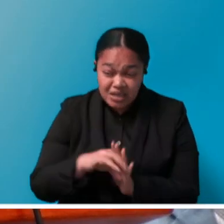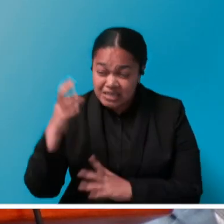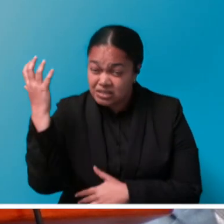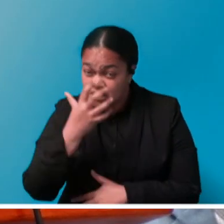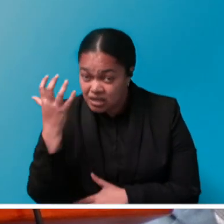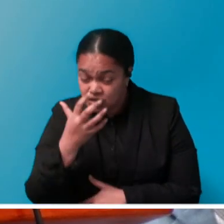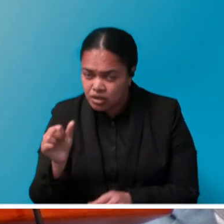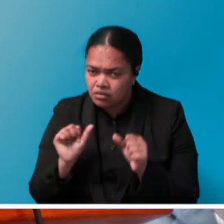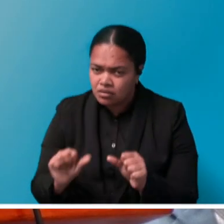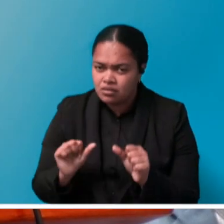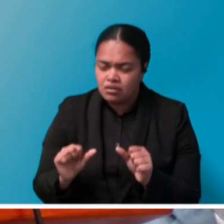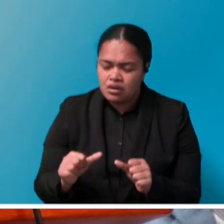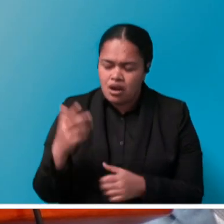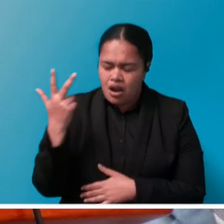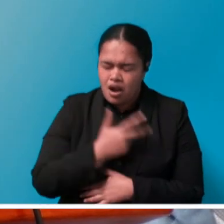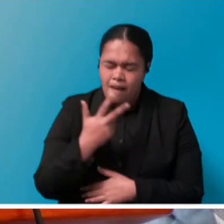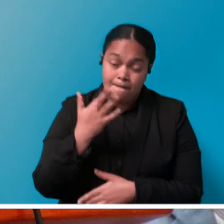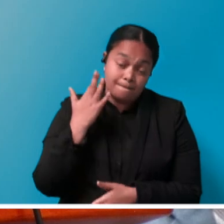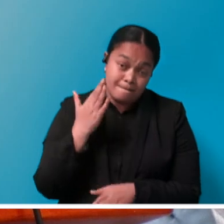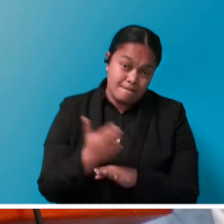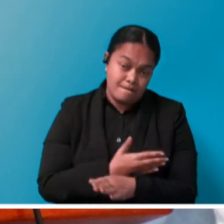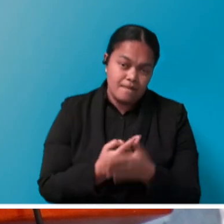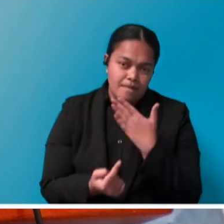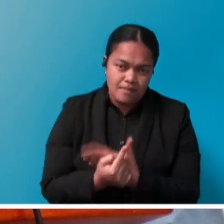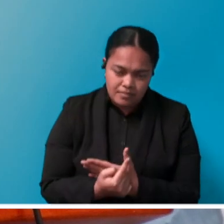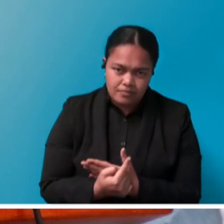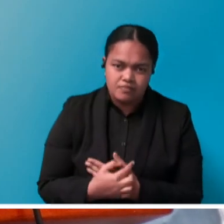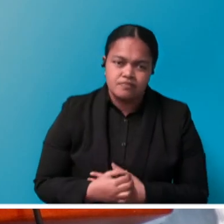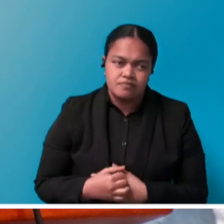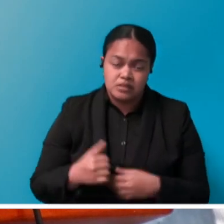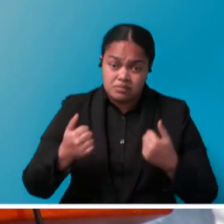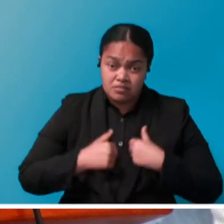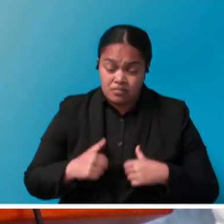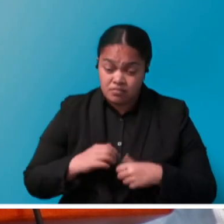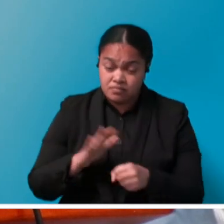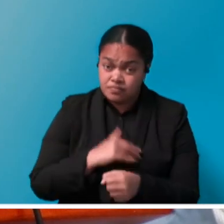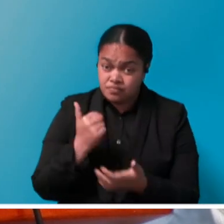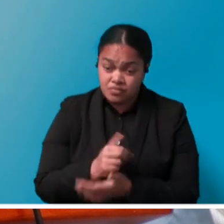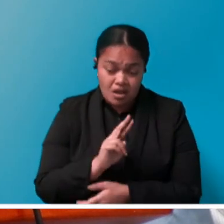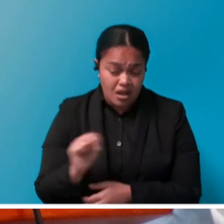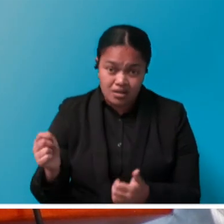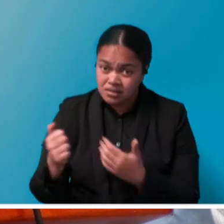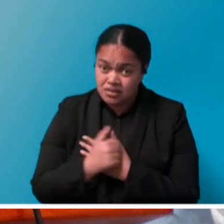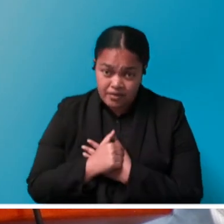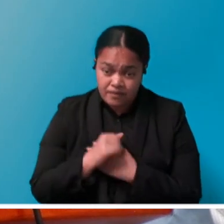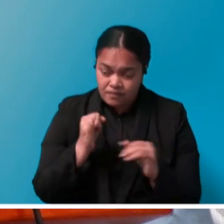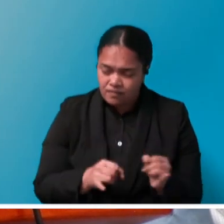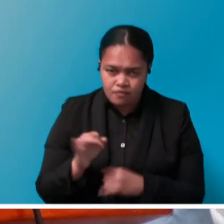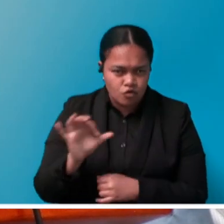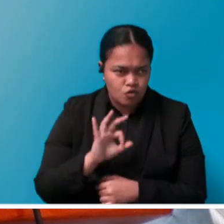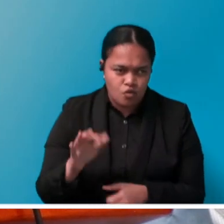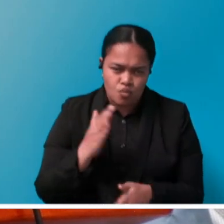harm before it happens. Child-safe recruitment practices to ensure that unsafe individuals do not work with or